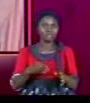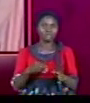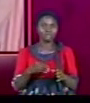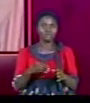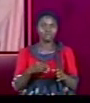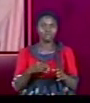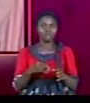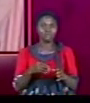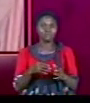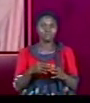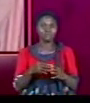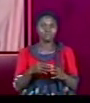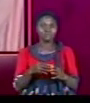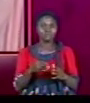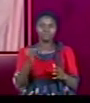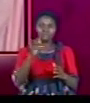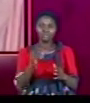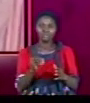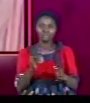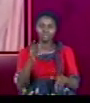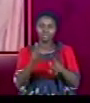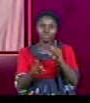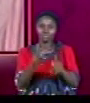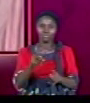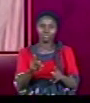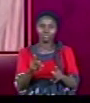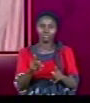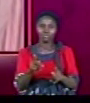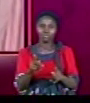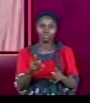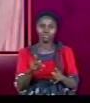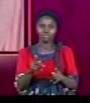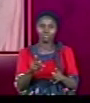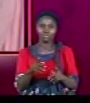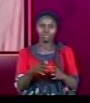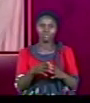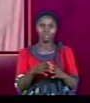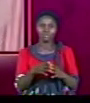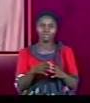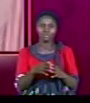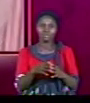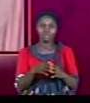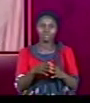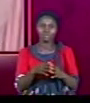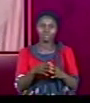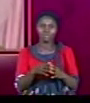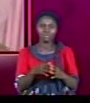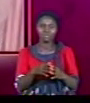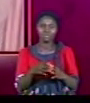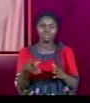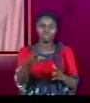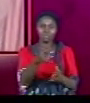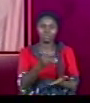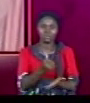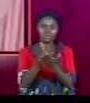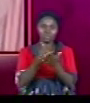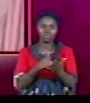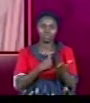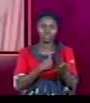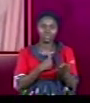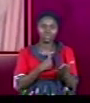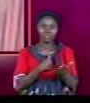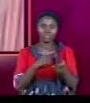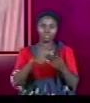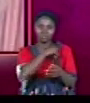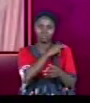leg. So people for the bush, they don't say I be work, man, they work for the place. They call rescue me, carry me, rush me, go hospital.